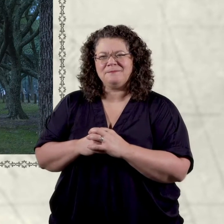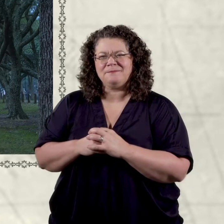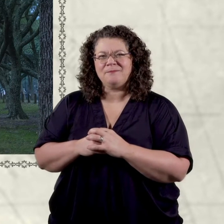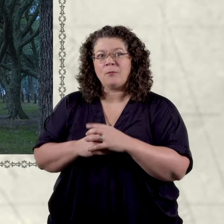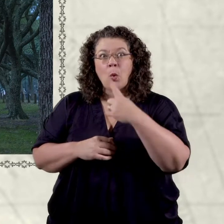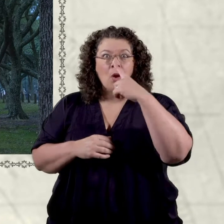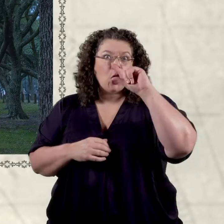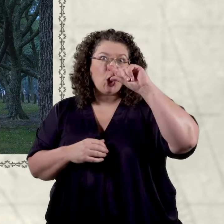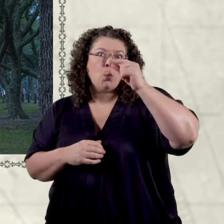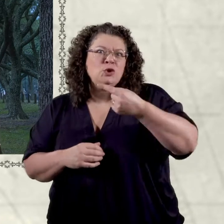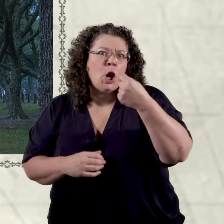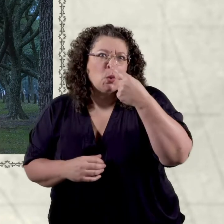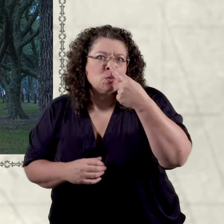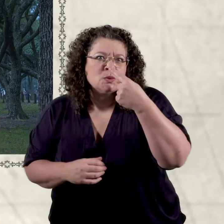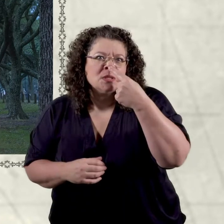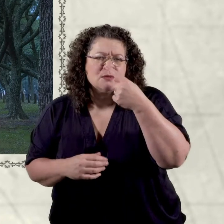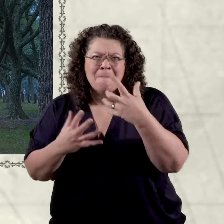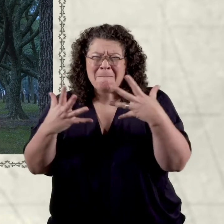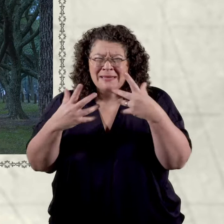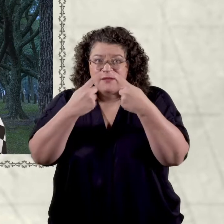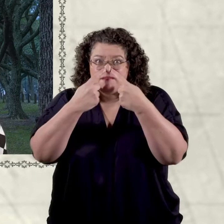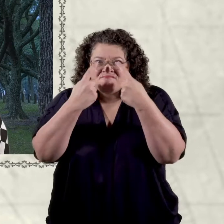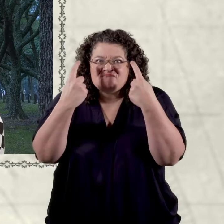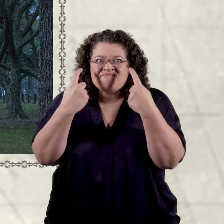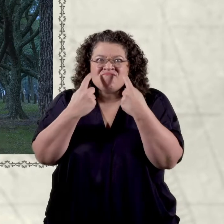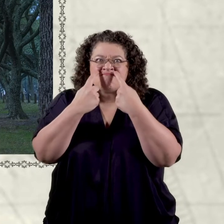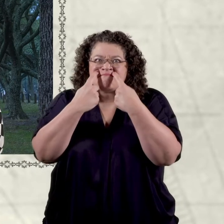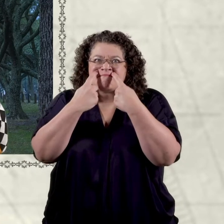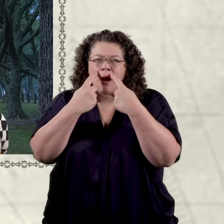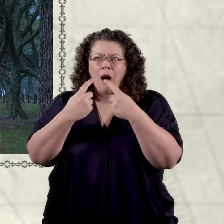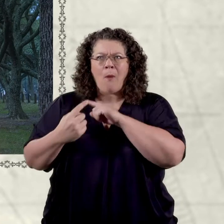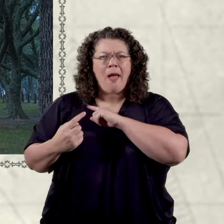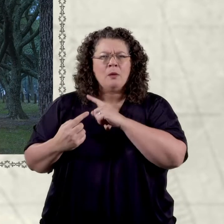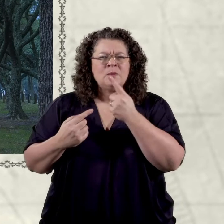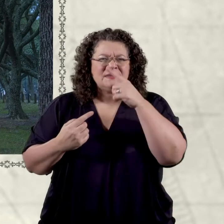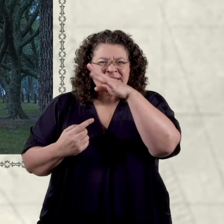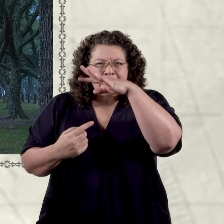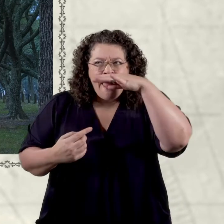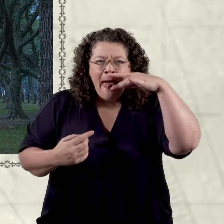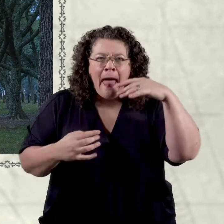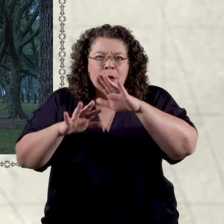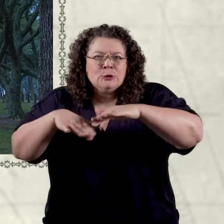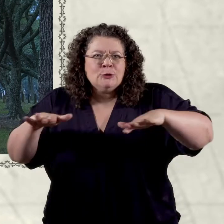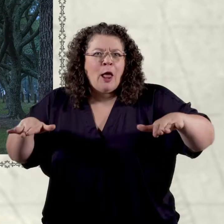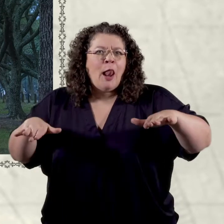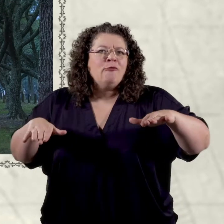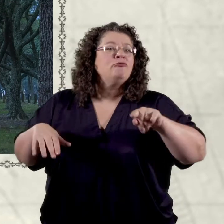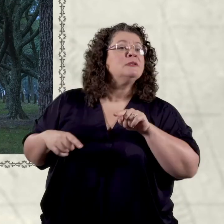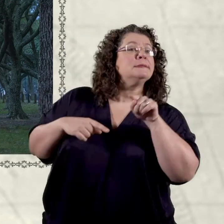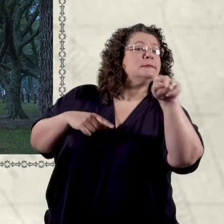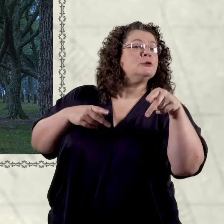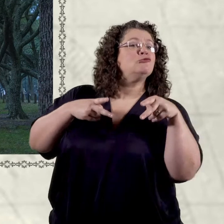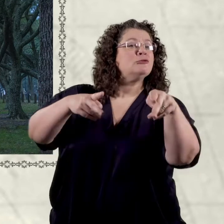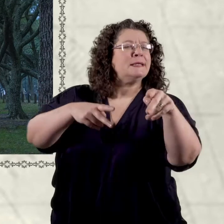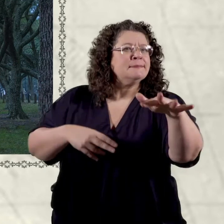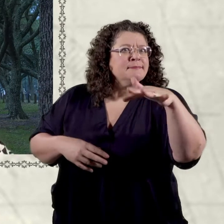witch's nose. They had massive nostrils, so they could smell children from the other side of the street.